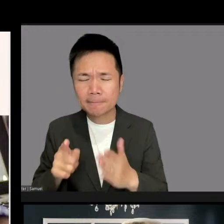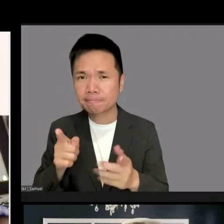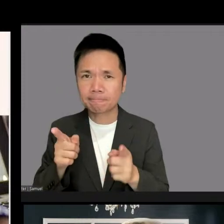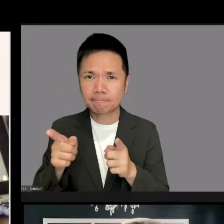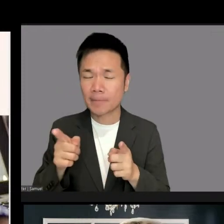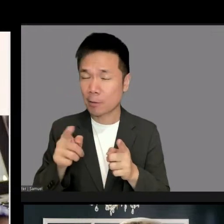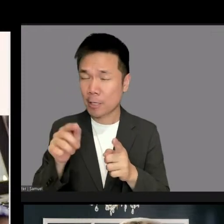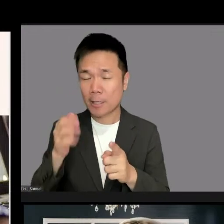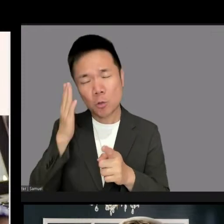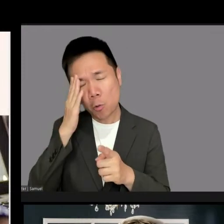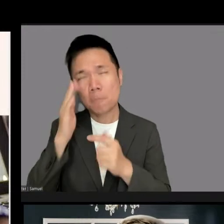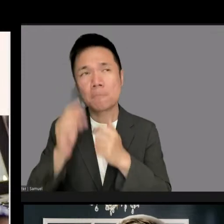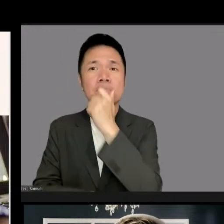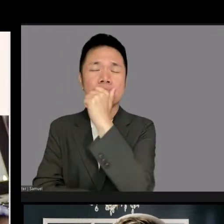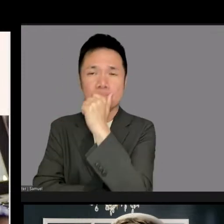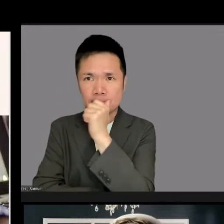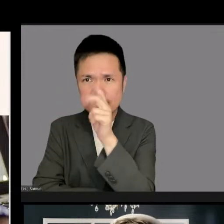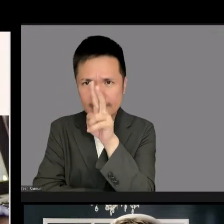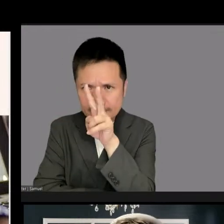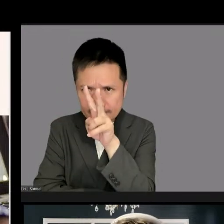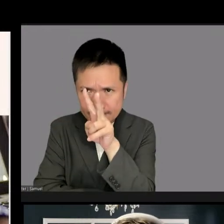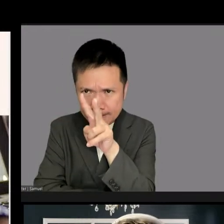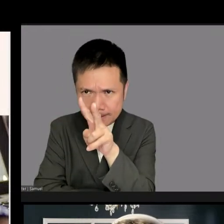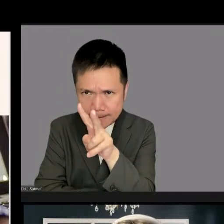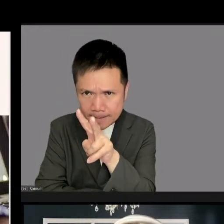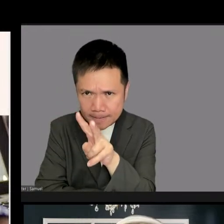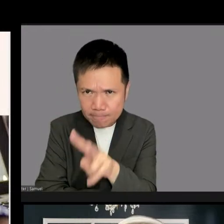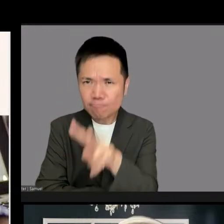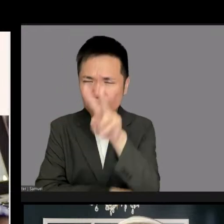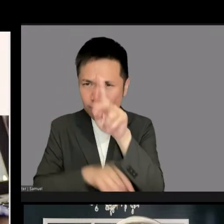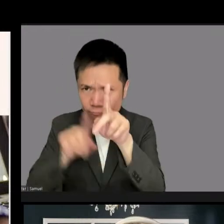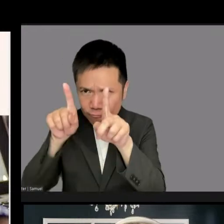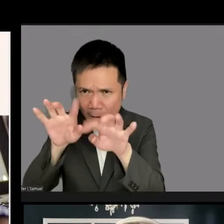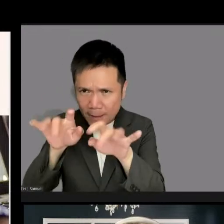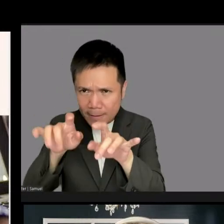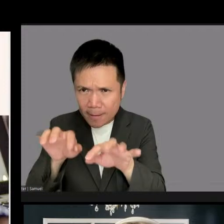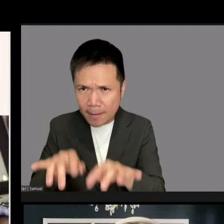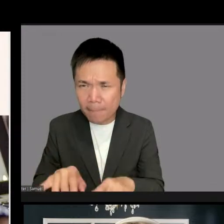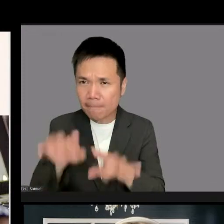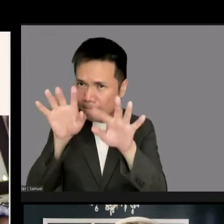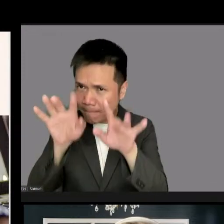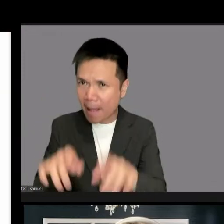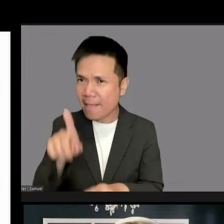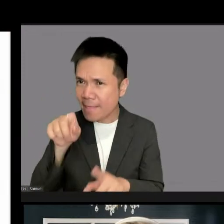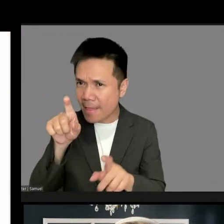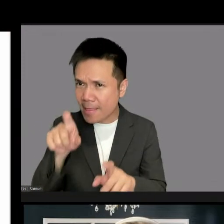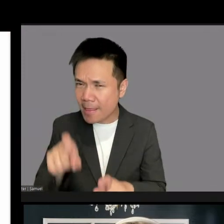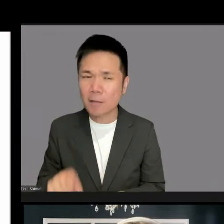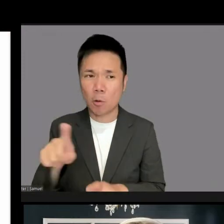angles that you can in providing a really awesome user experience.